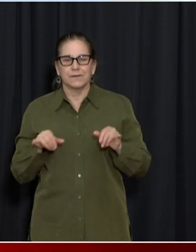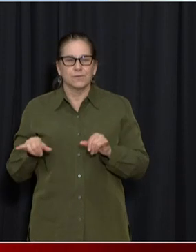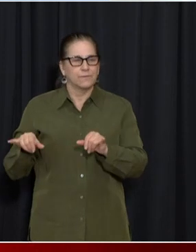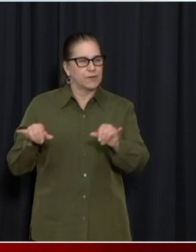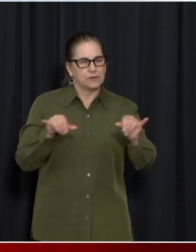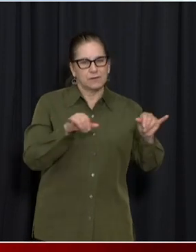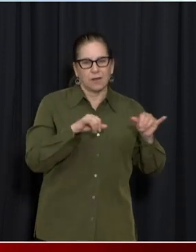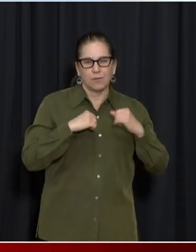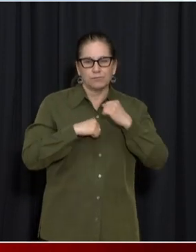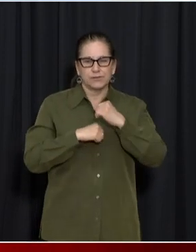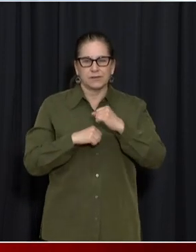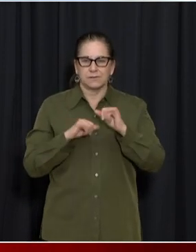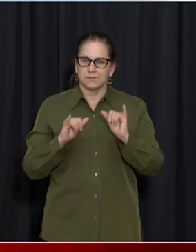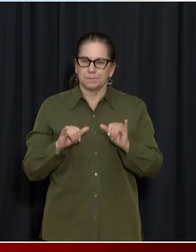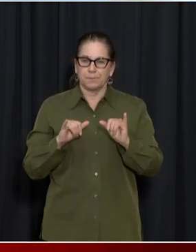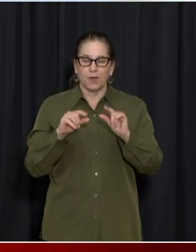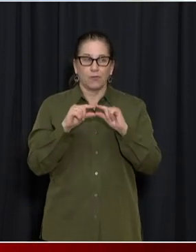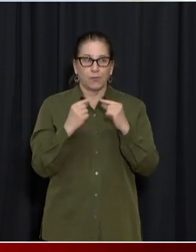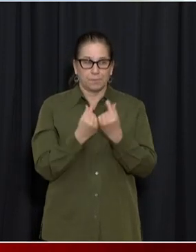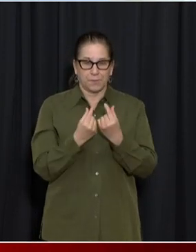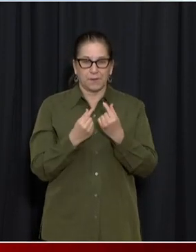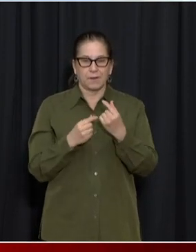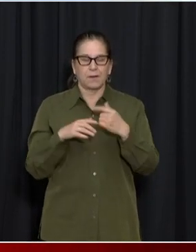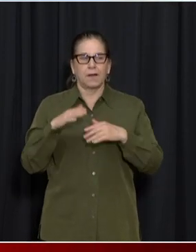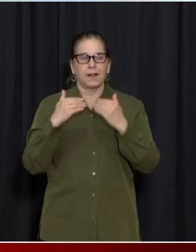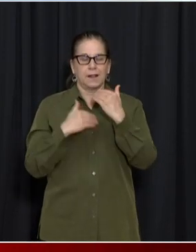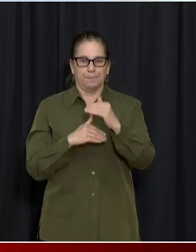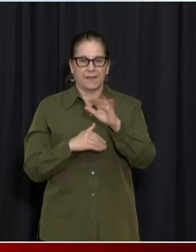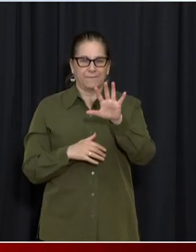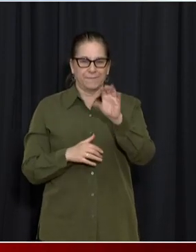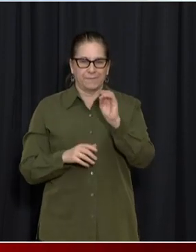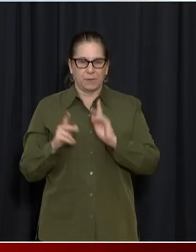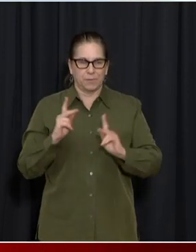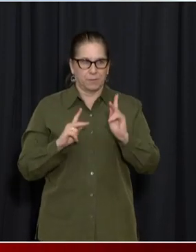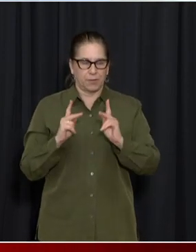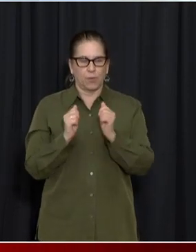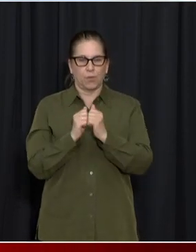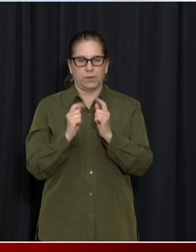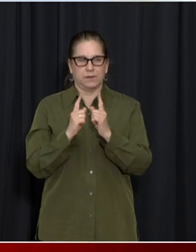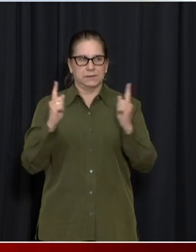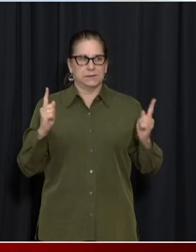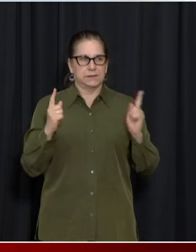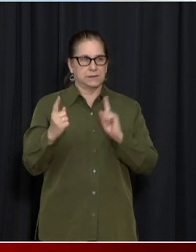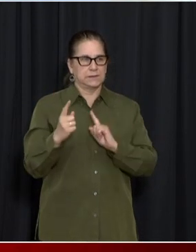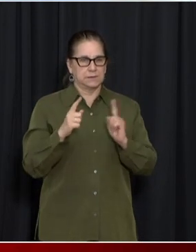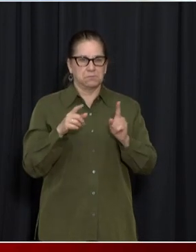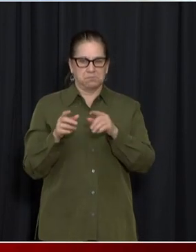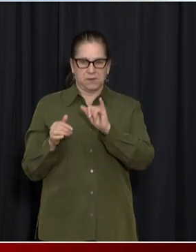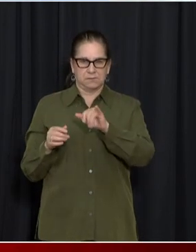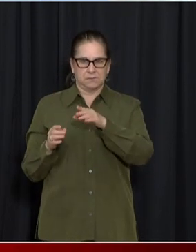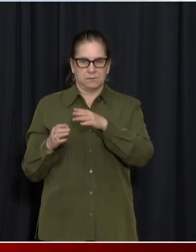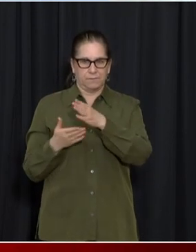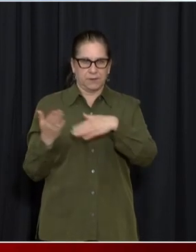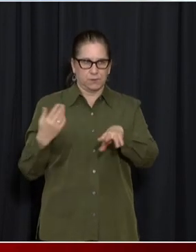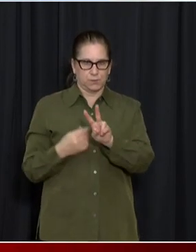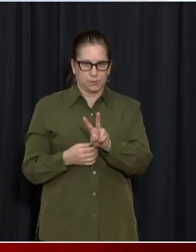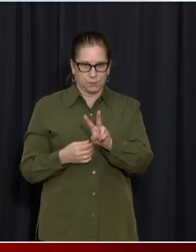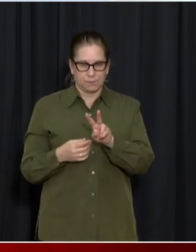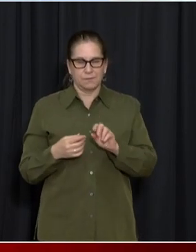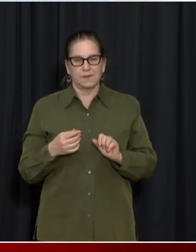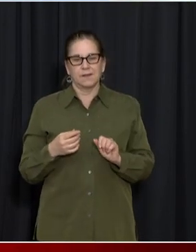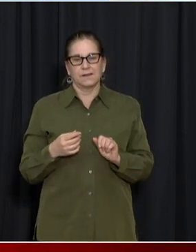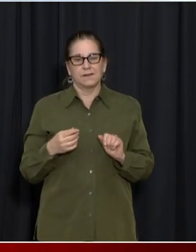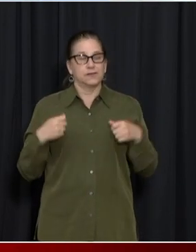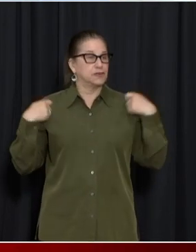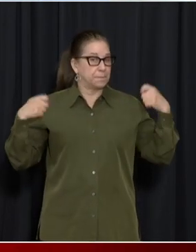50 people with physical distance safeguards in place. The advisory group has also recommended that gyms and workout